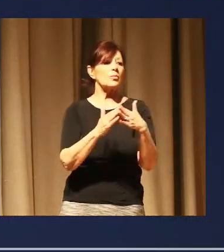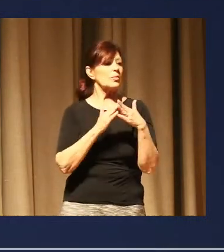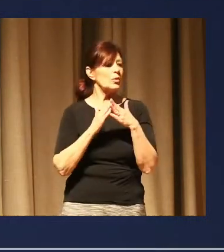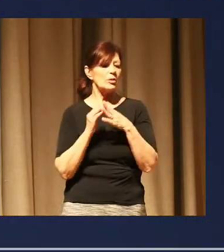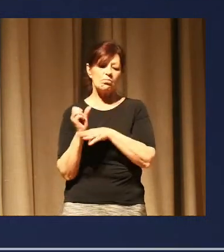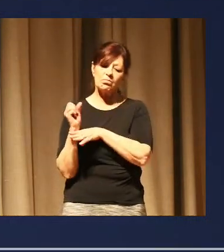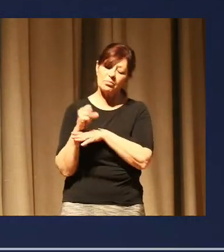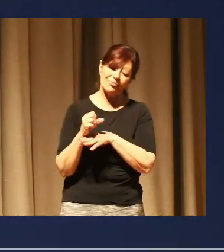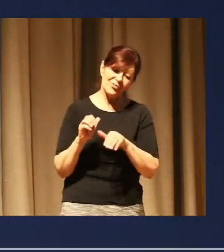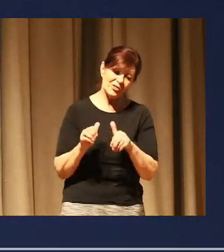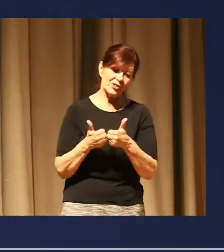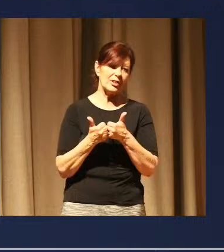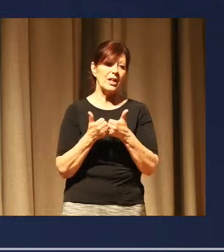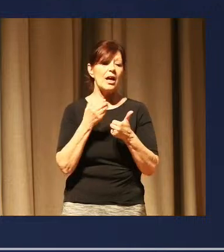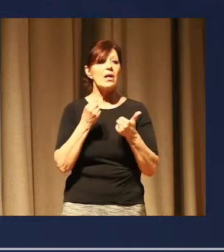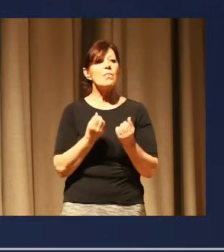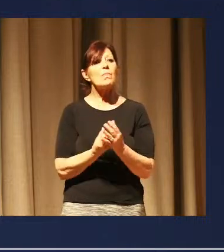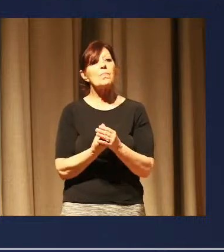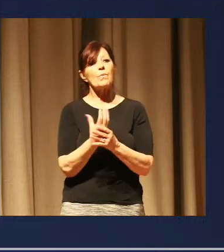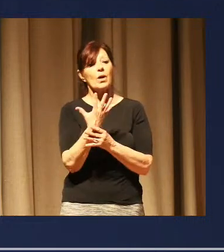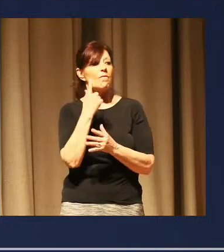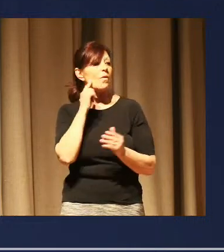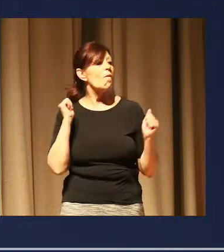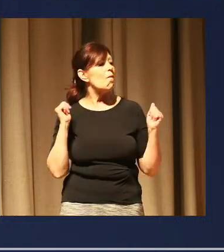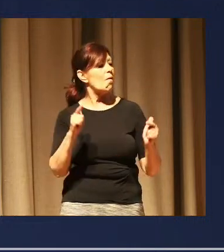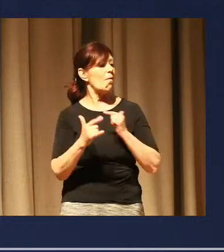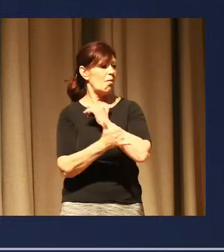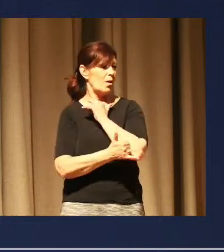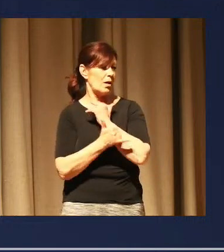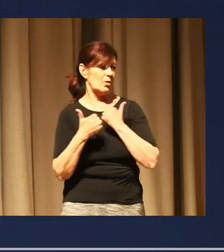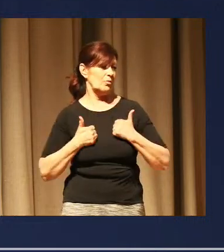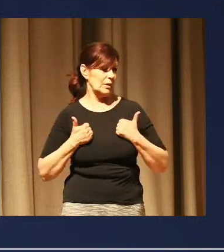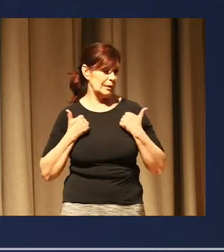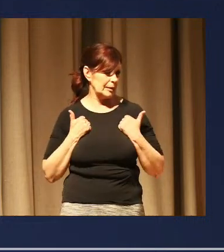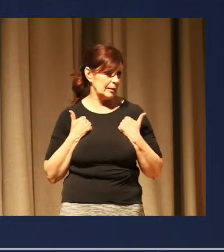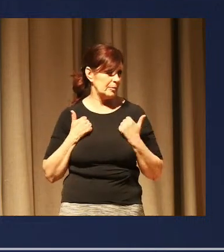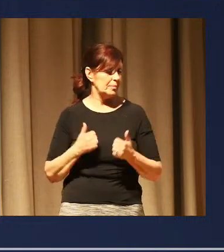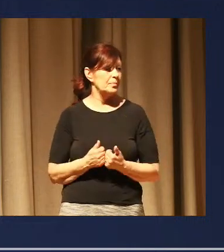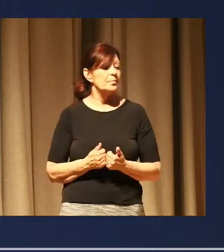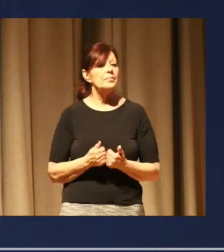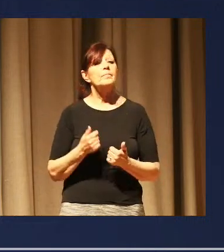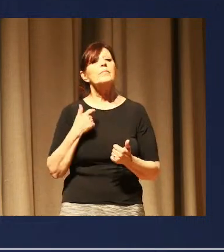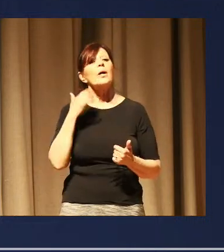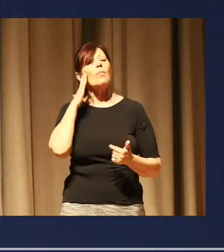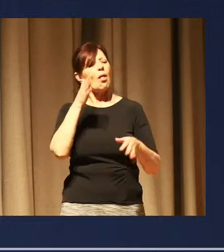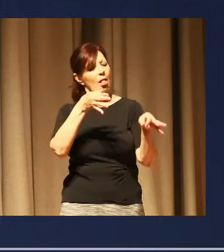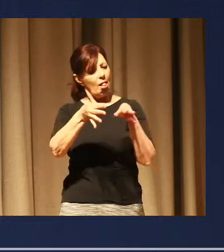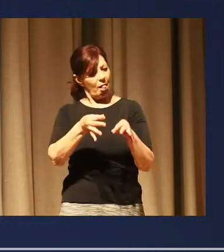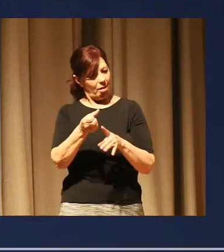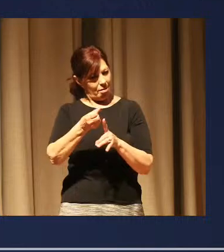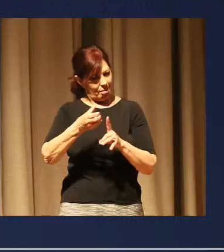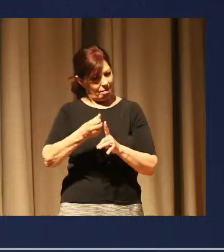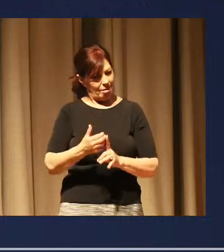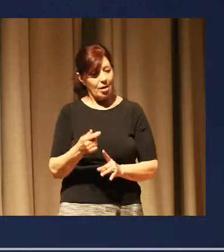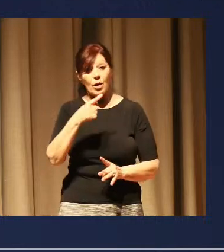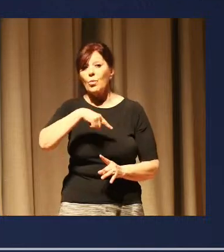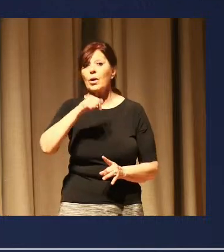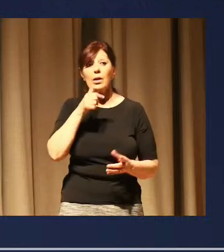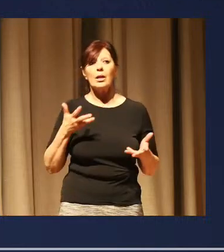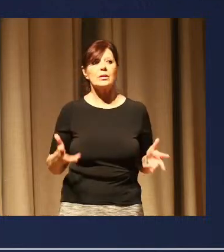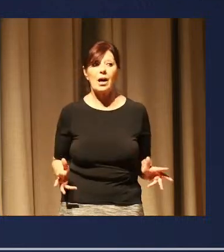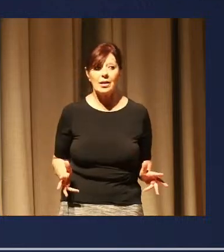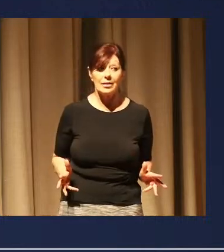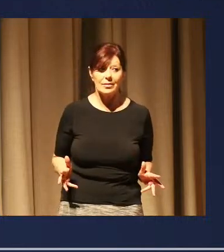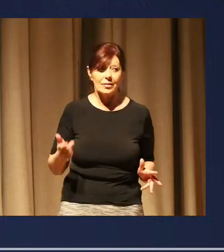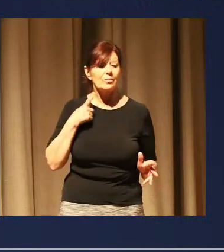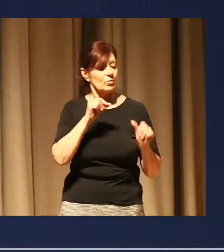overcome challenges and thrive for all county residents. As I will explain, we are not done yet.